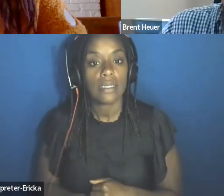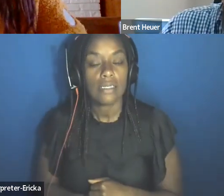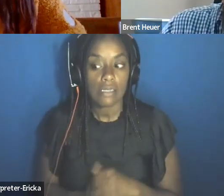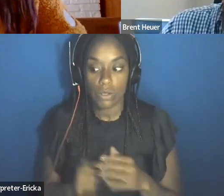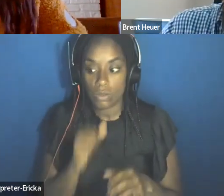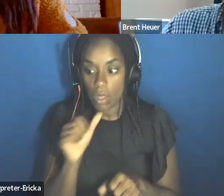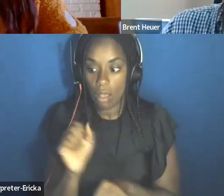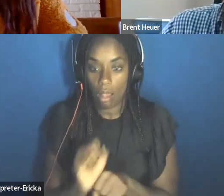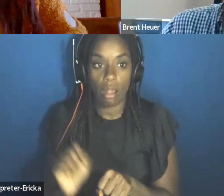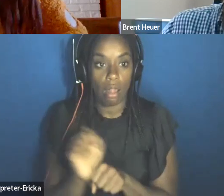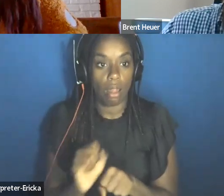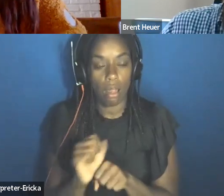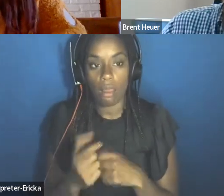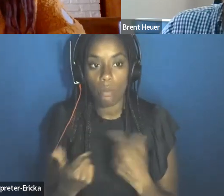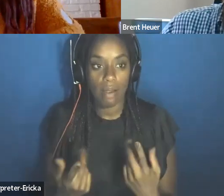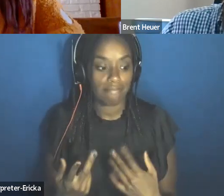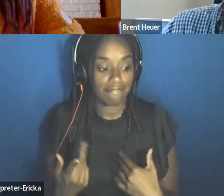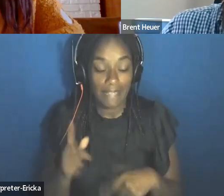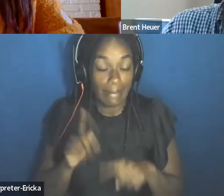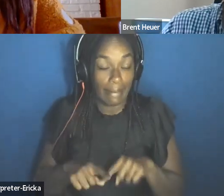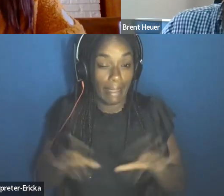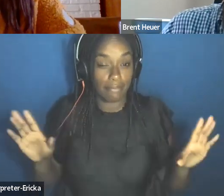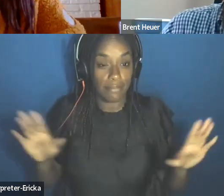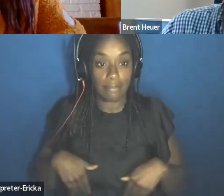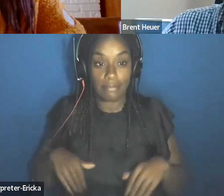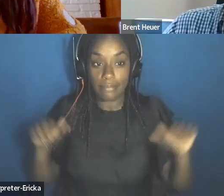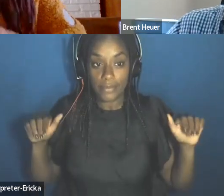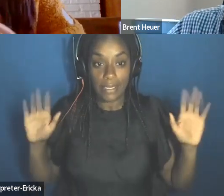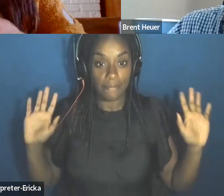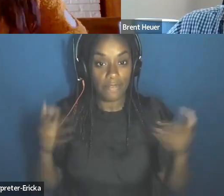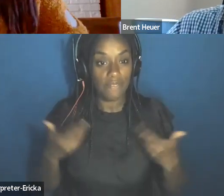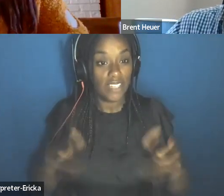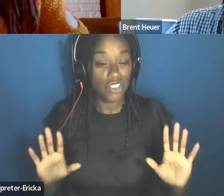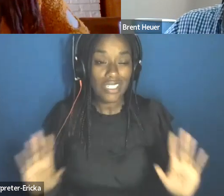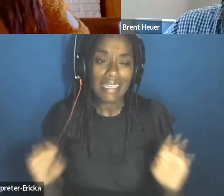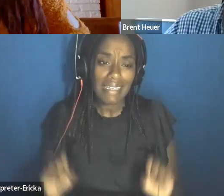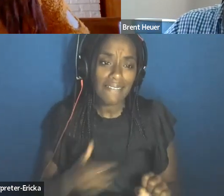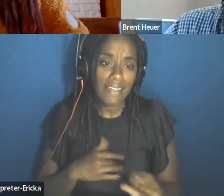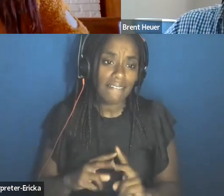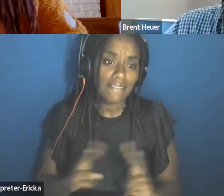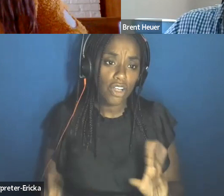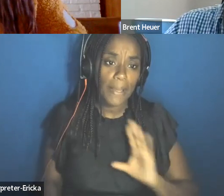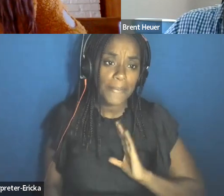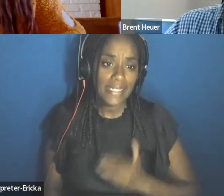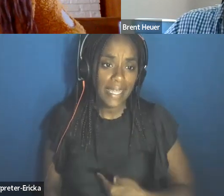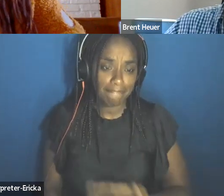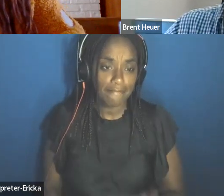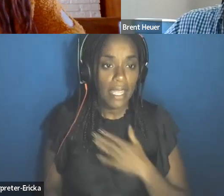work yourself into a space where you can't do a job like this anymore. It's very, very upsetting. And I appreciate you bringing that